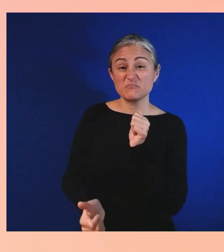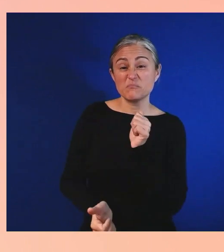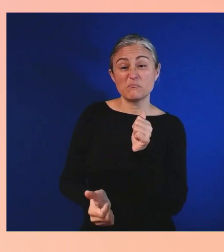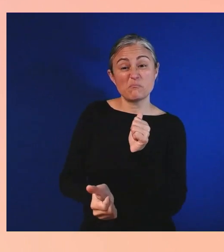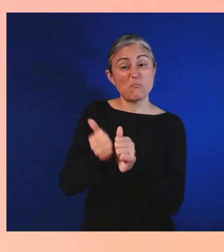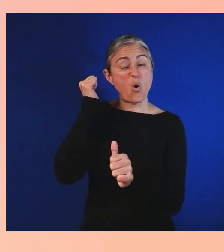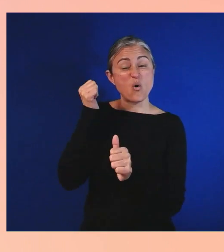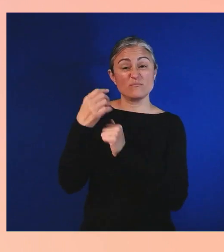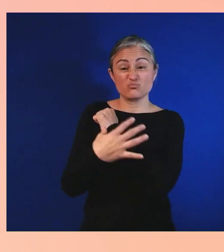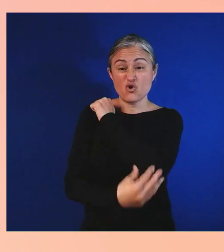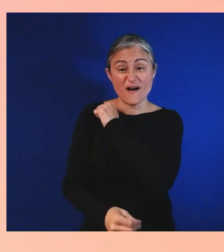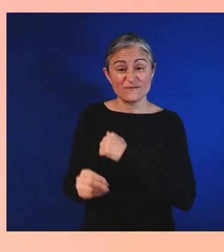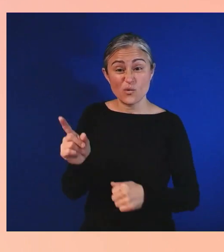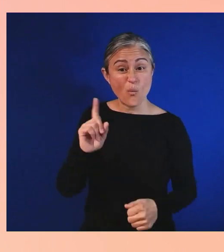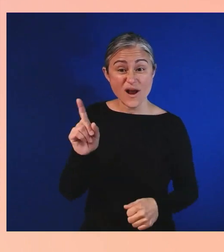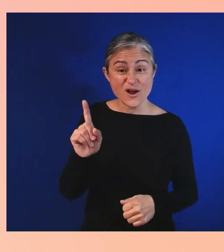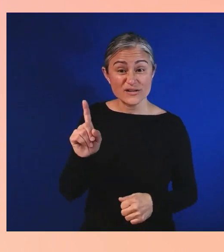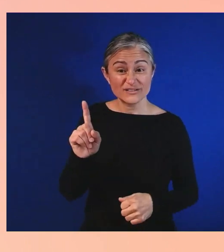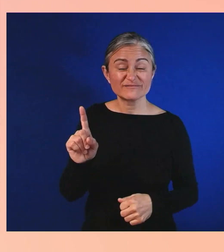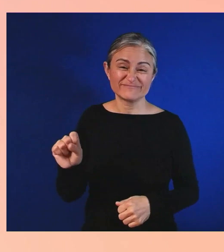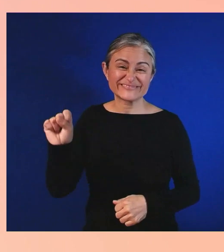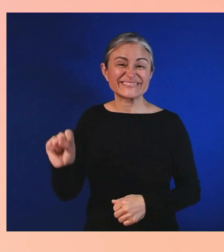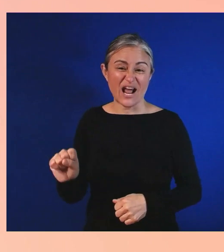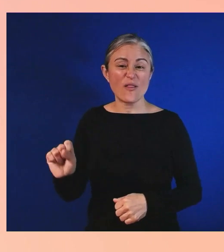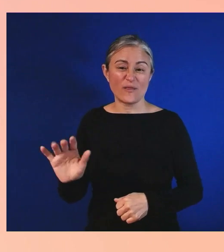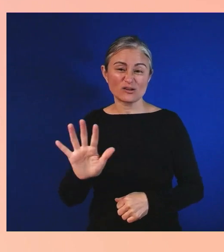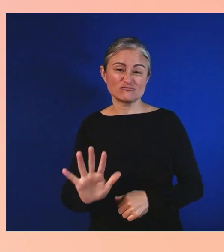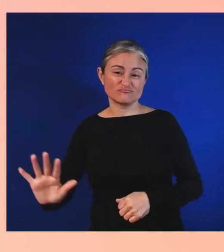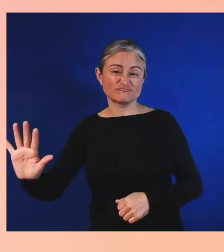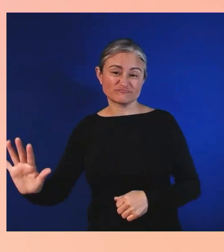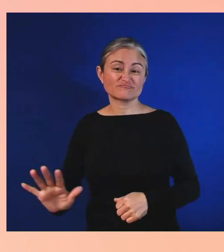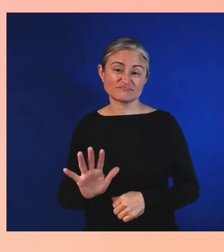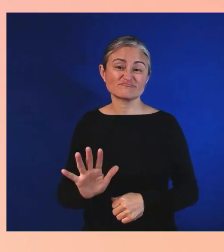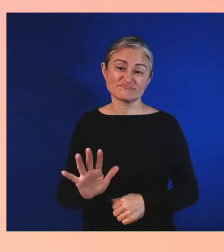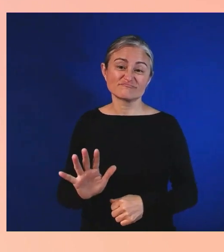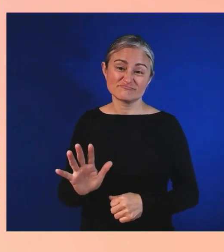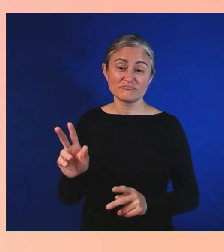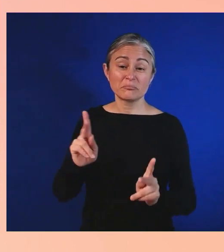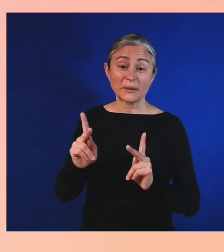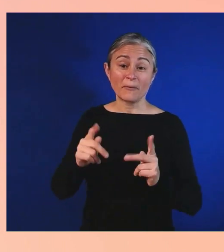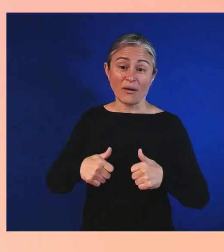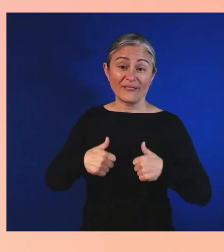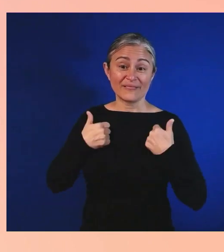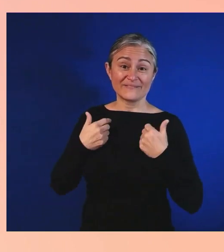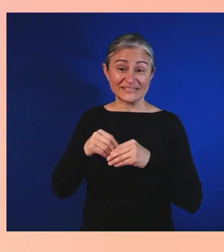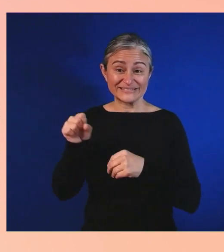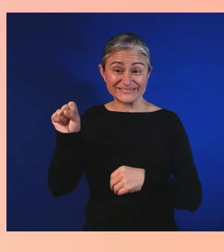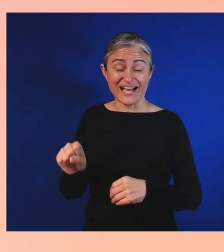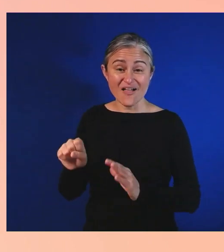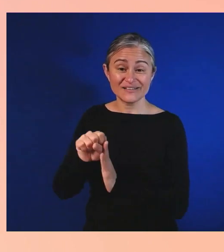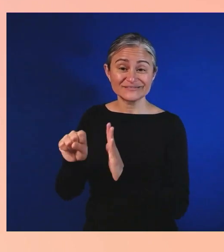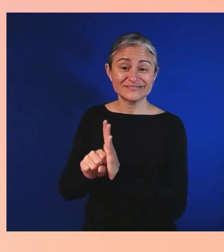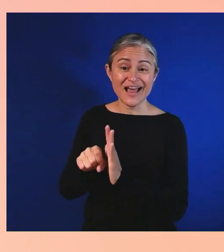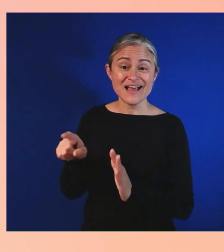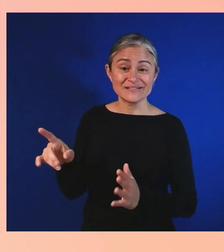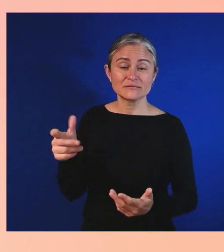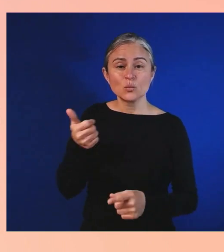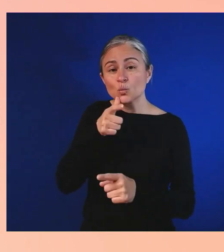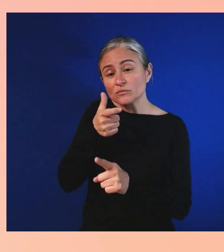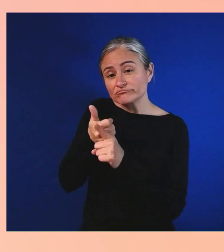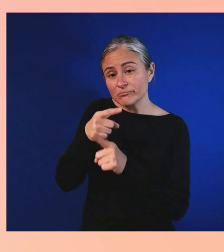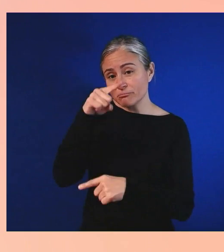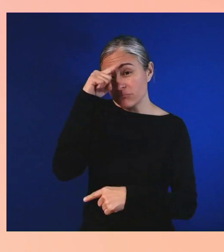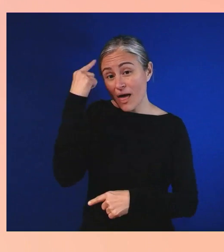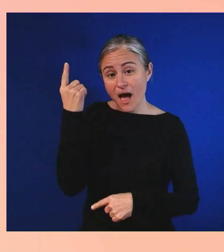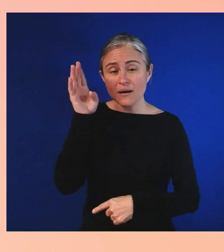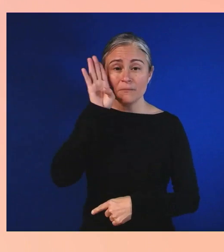people are Black and brown people with disabilities living in rural parts of all of our southern states. So in those parts